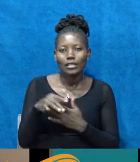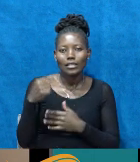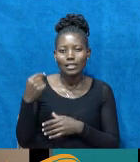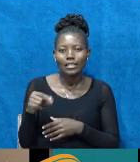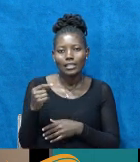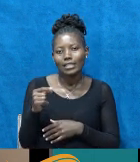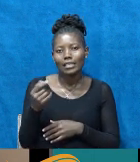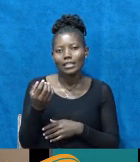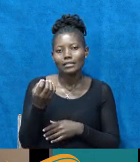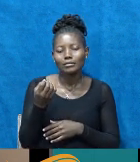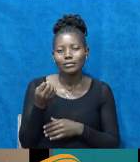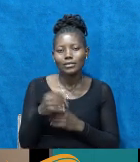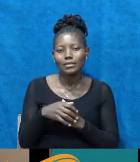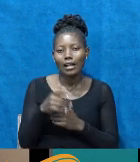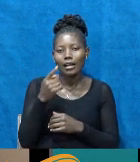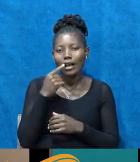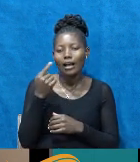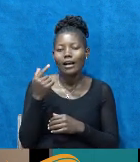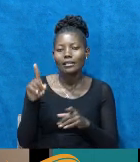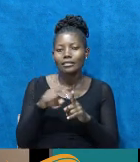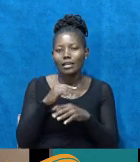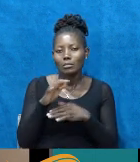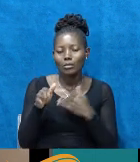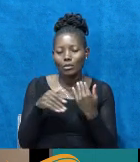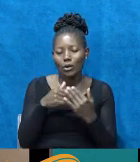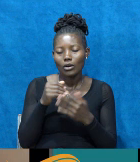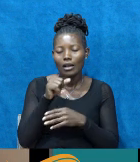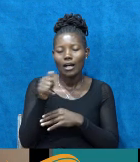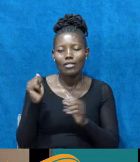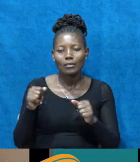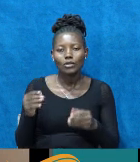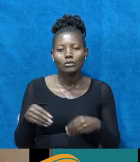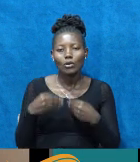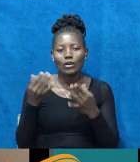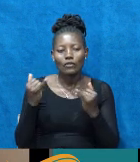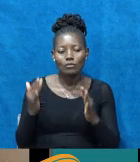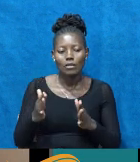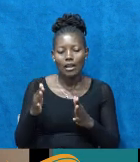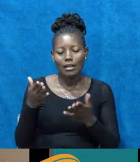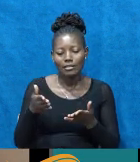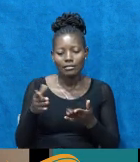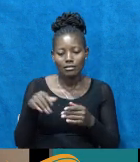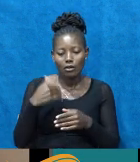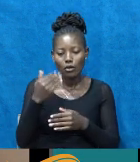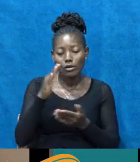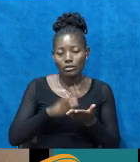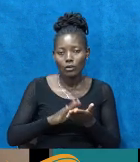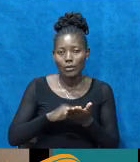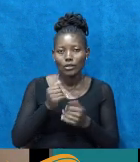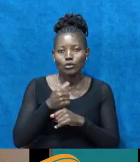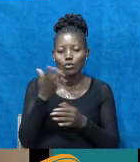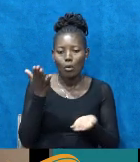a lot of protein in them. Seeds and nuts, legumes, pulses, including beans, green